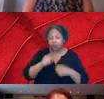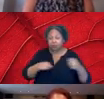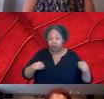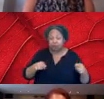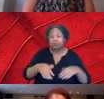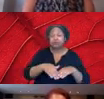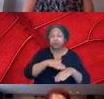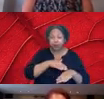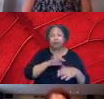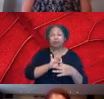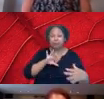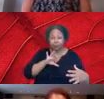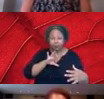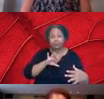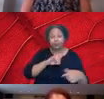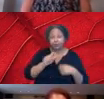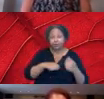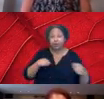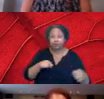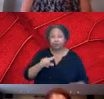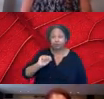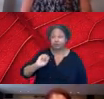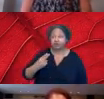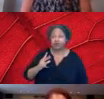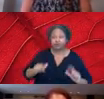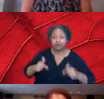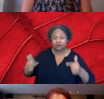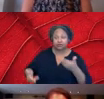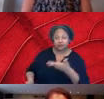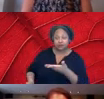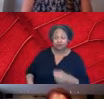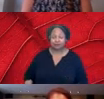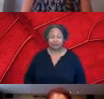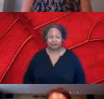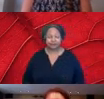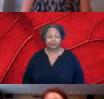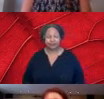slowly draw this session to a close?